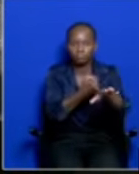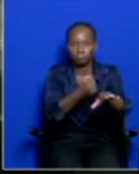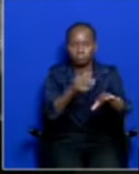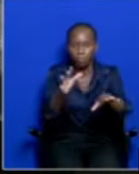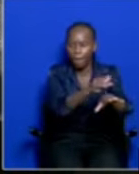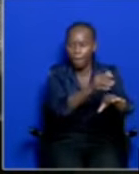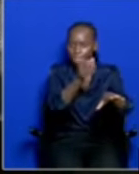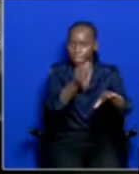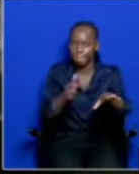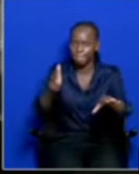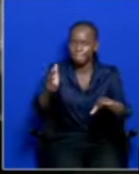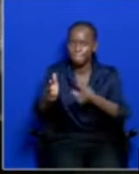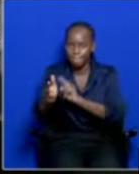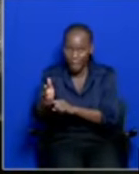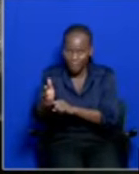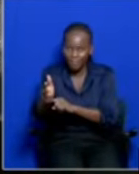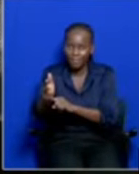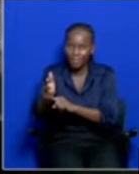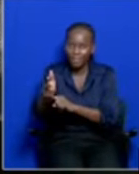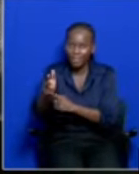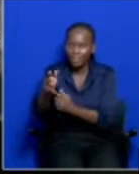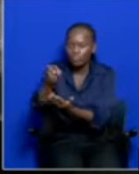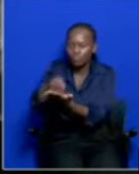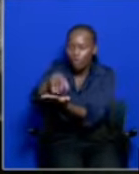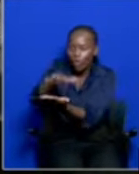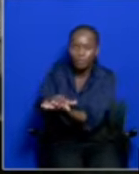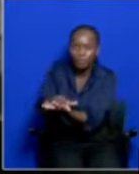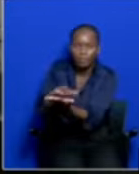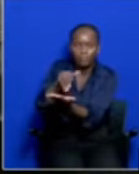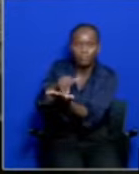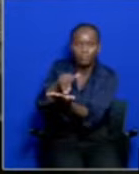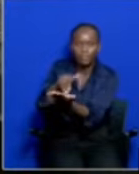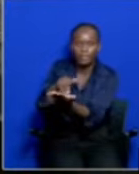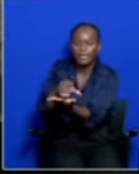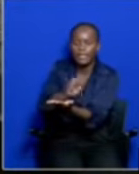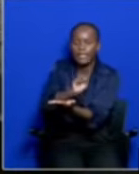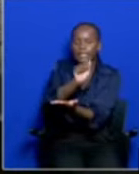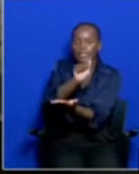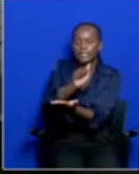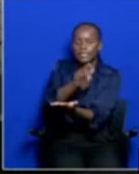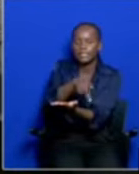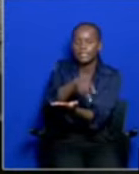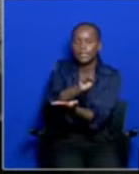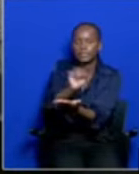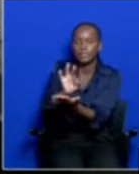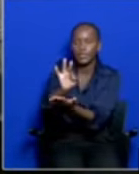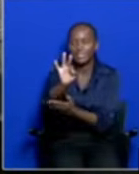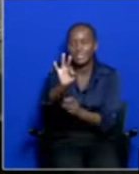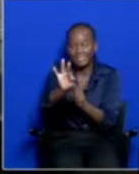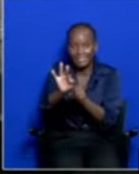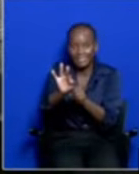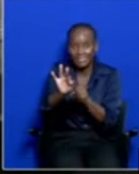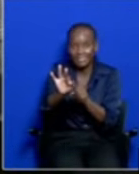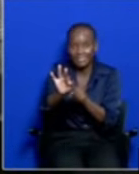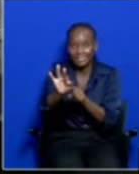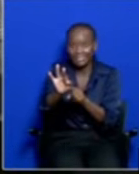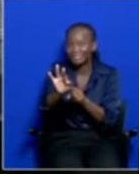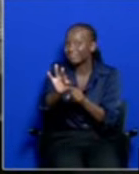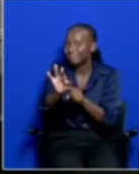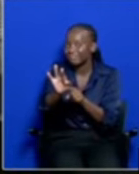in the subs 13. Are those facts not sufficient to